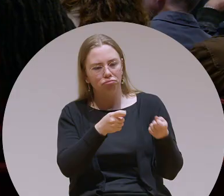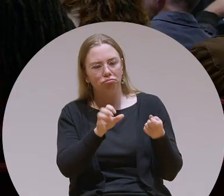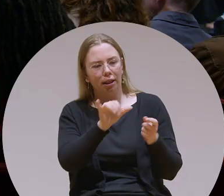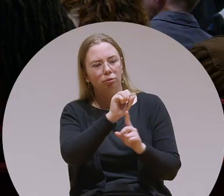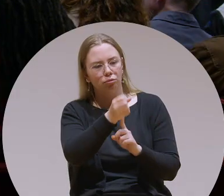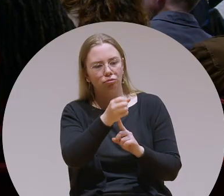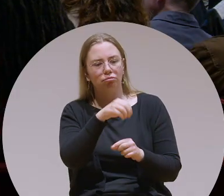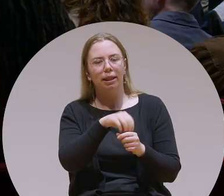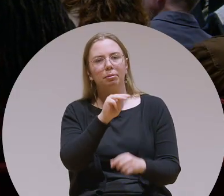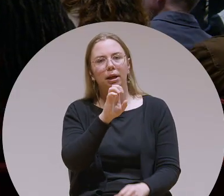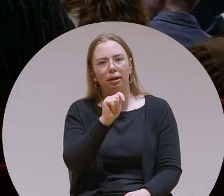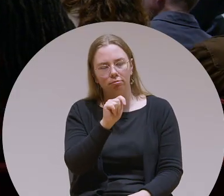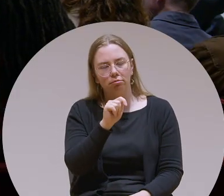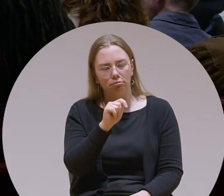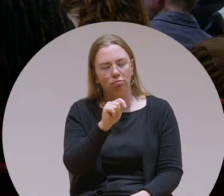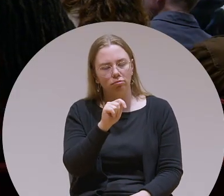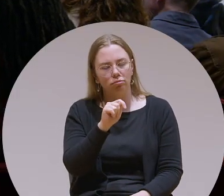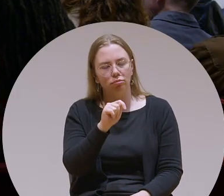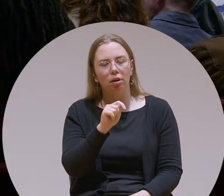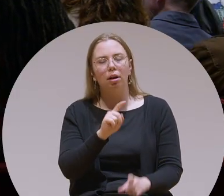sure there is a vast